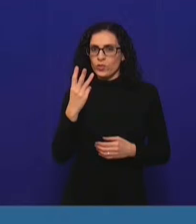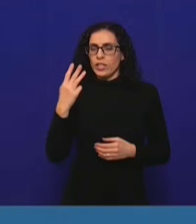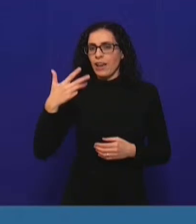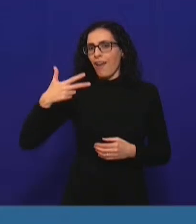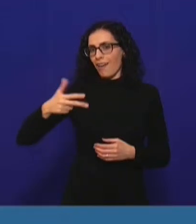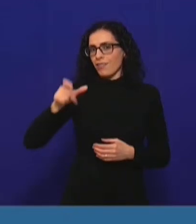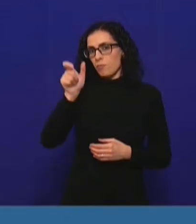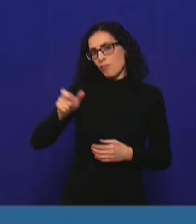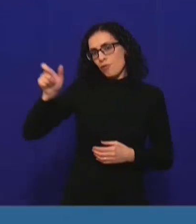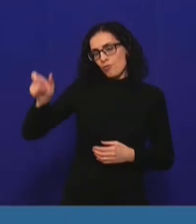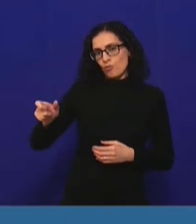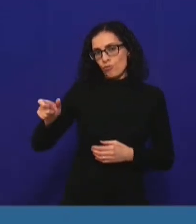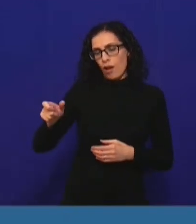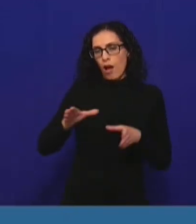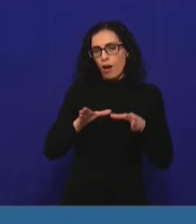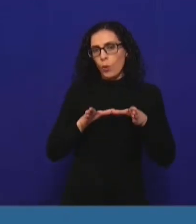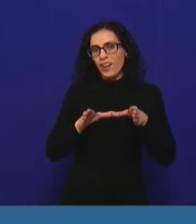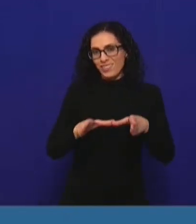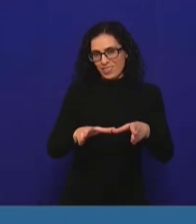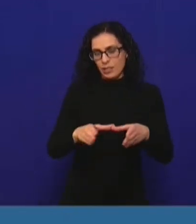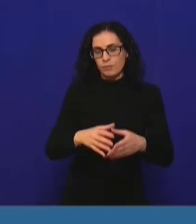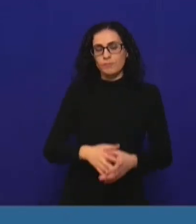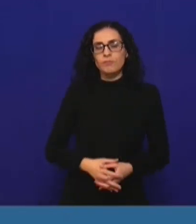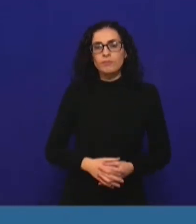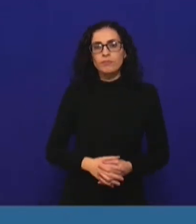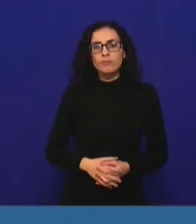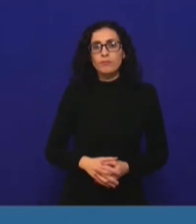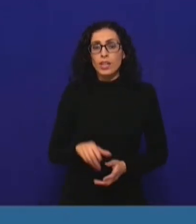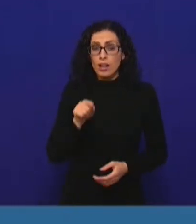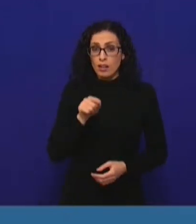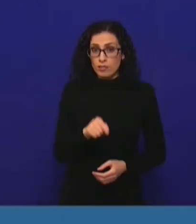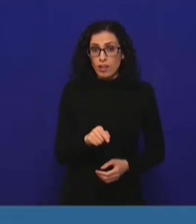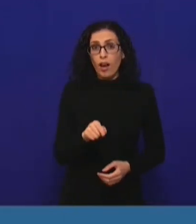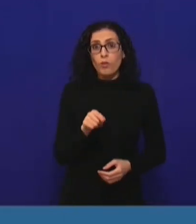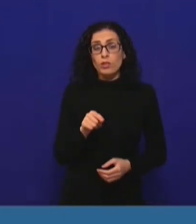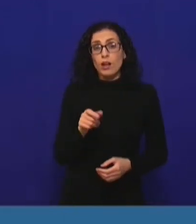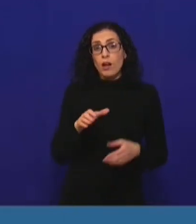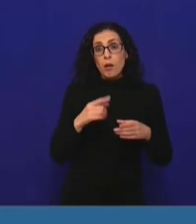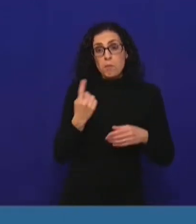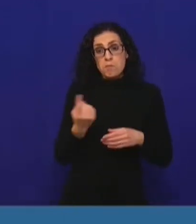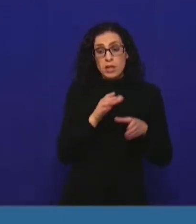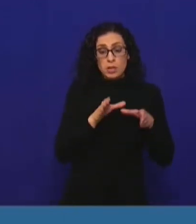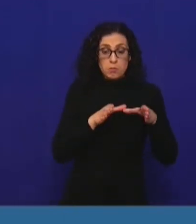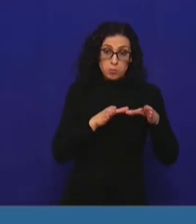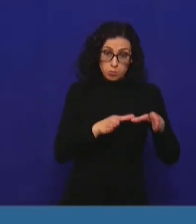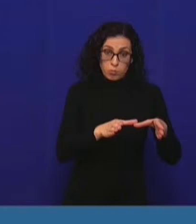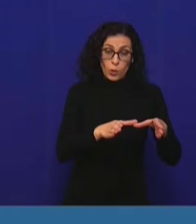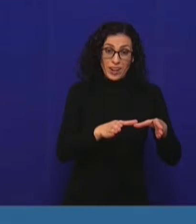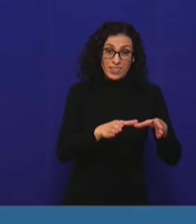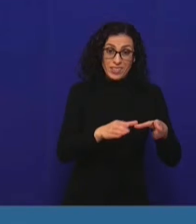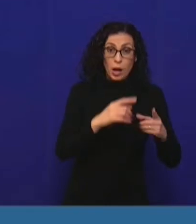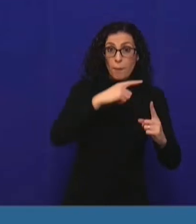6,238 persons li huma qegħdin f'kwarantina. Ġifieri dawn ħajinkludu kemm dawk il-persuni li huma pożittivi huma tajjeb ikunu